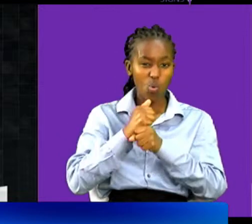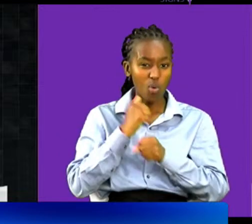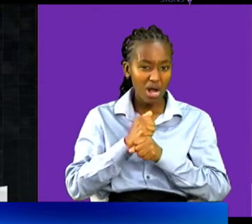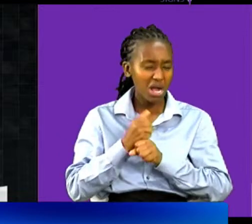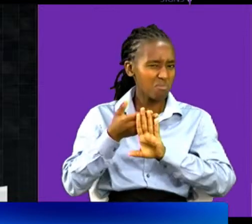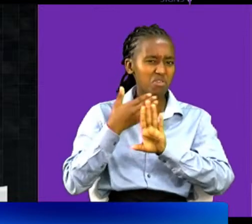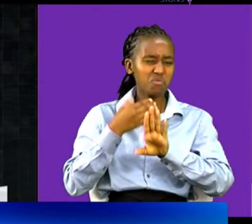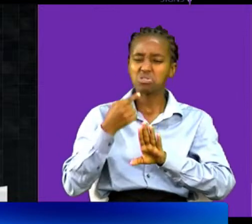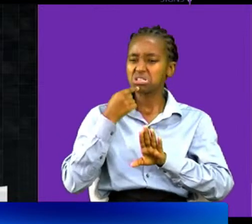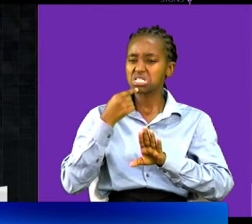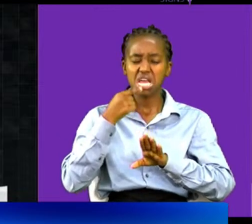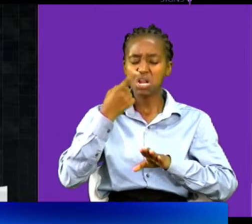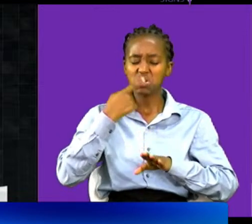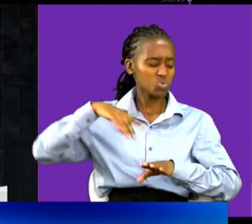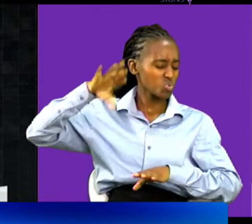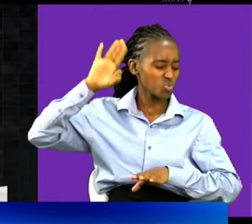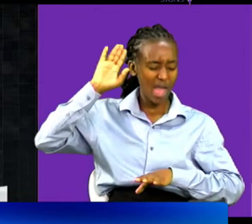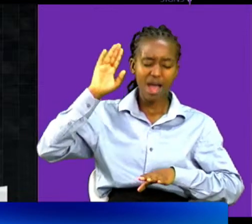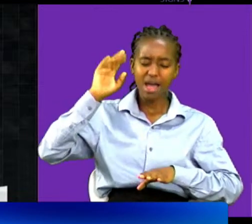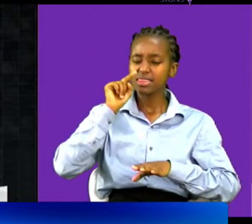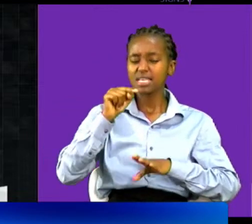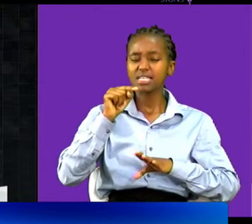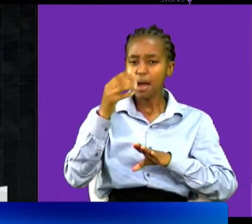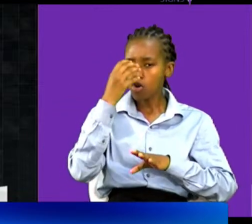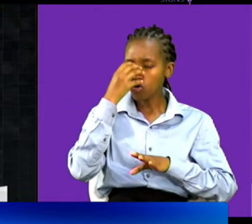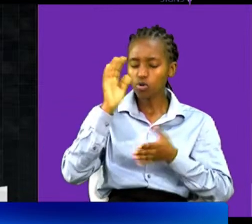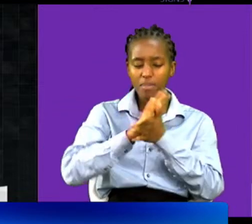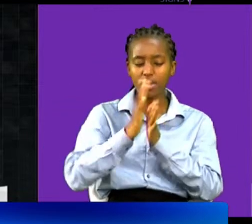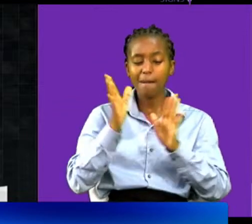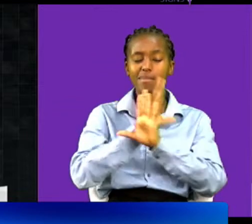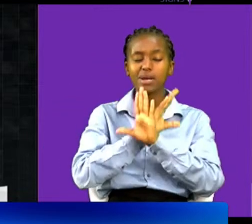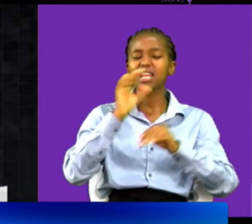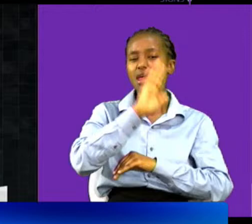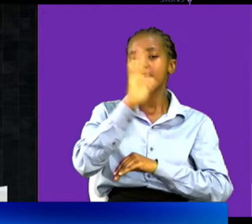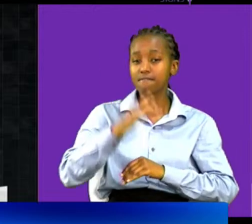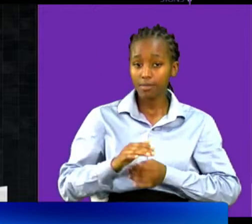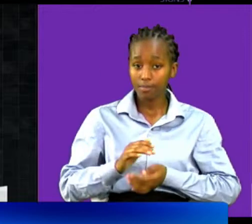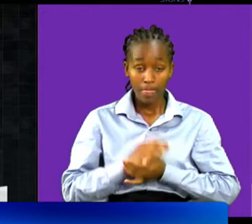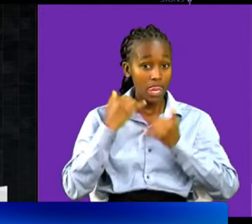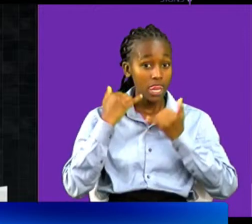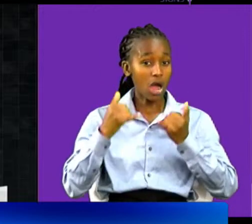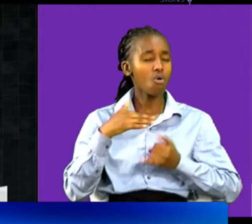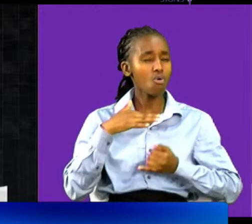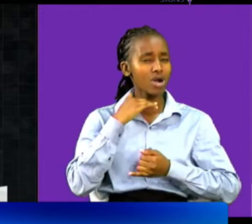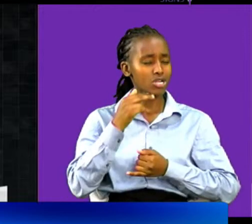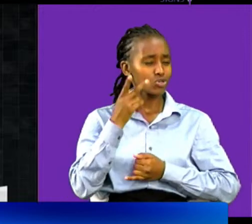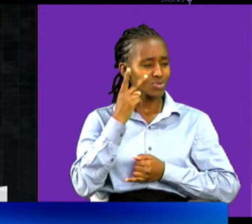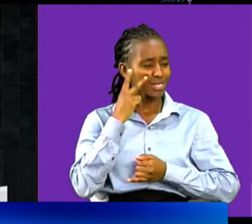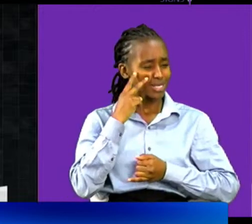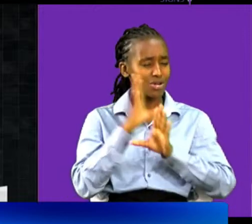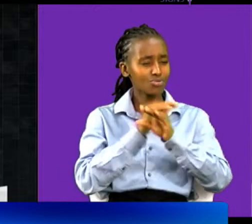be the president. He further insisted that they aim to see Ruto's projects fail.